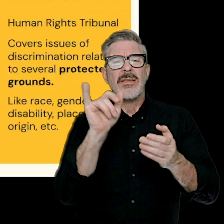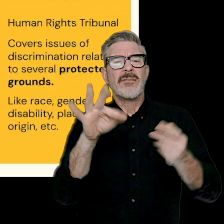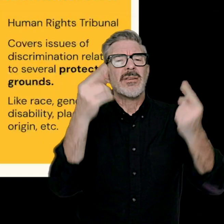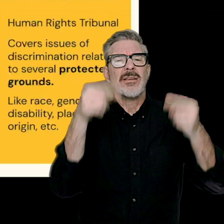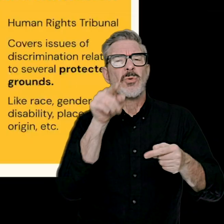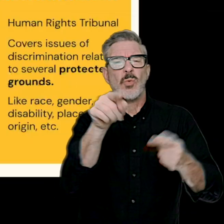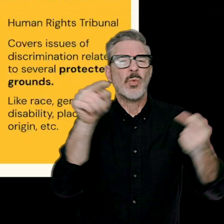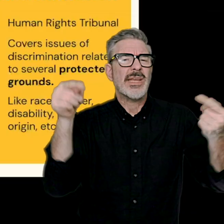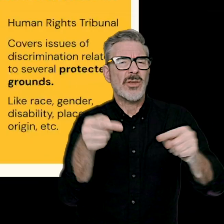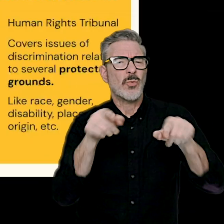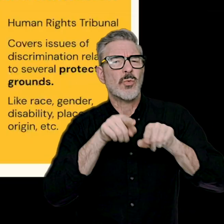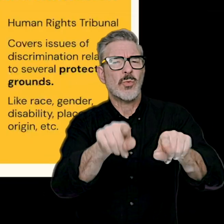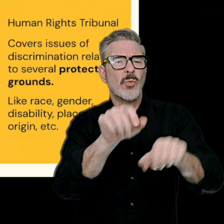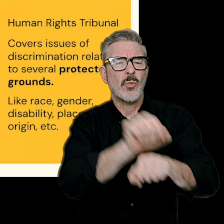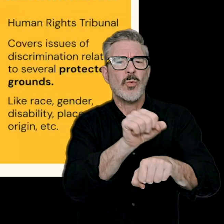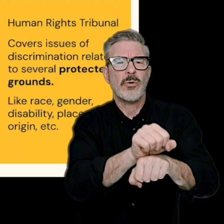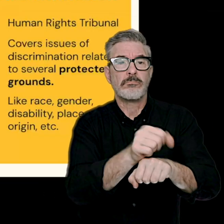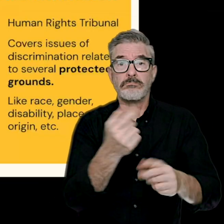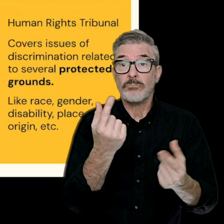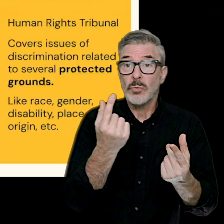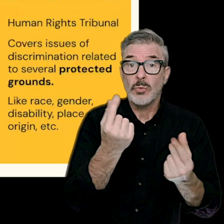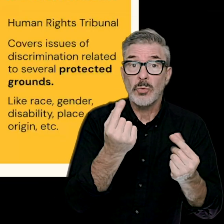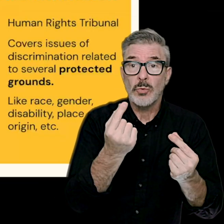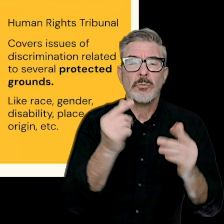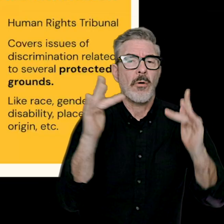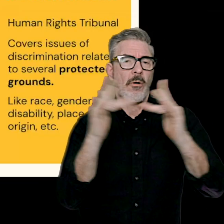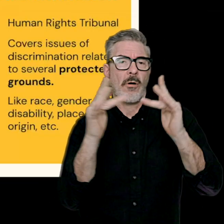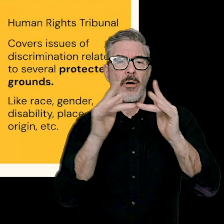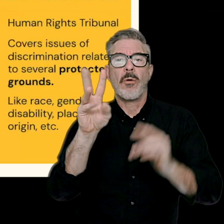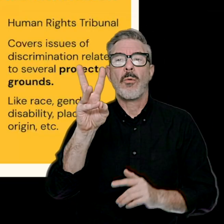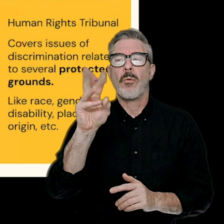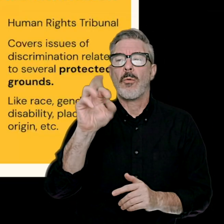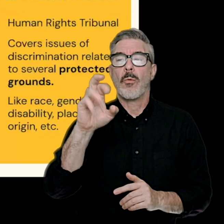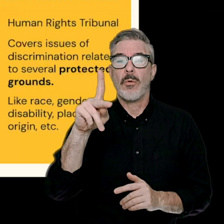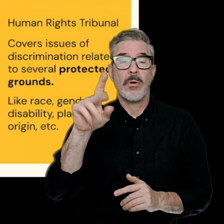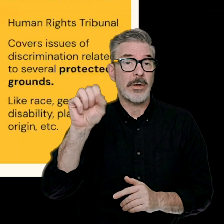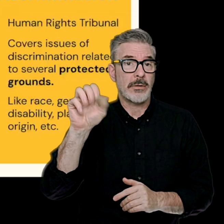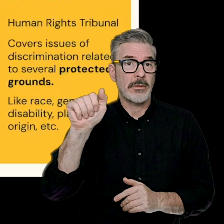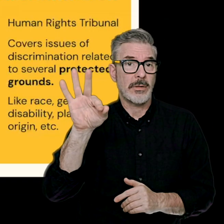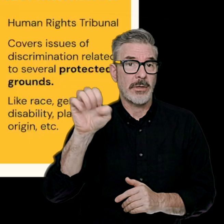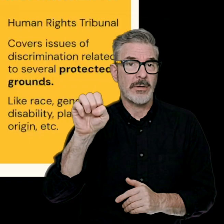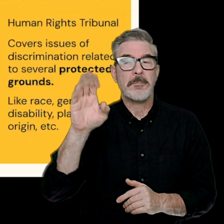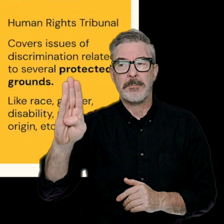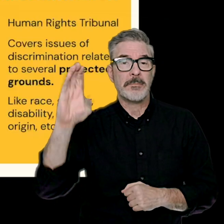wages, tips, return unauthorized deductions, and costs incurred as a result of the contraventions.